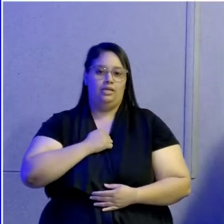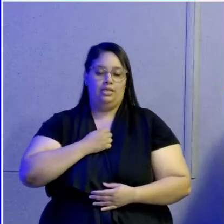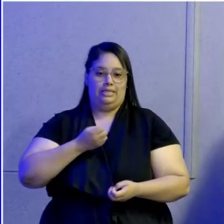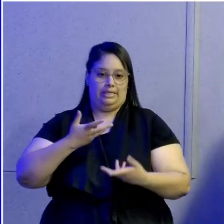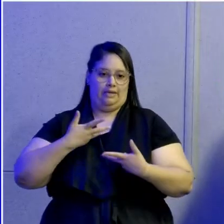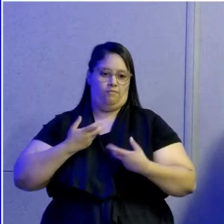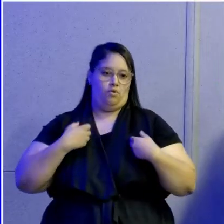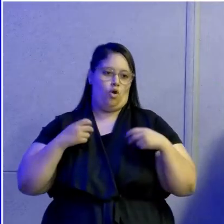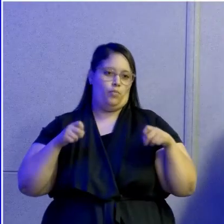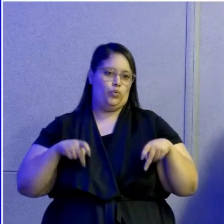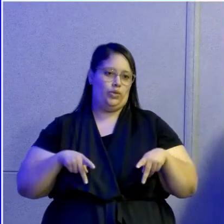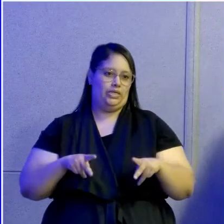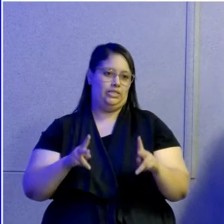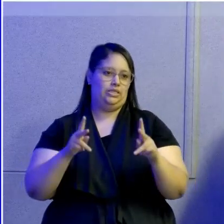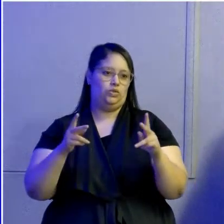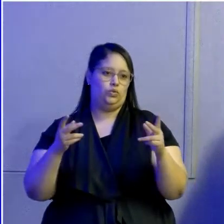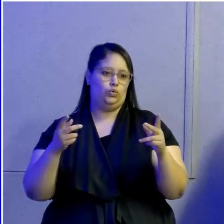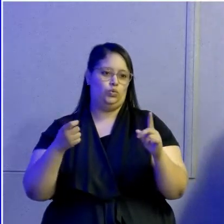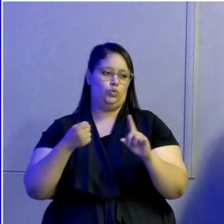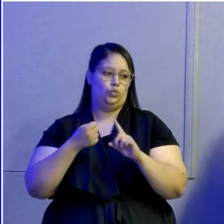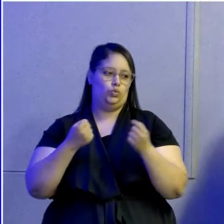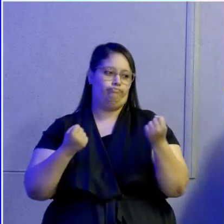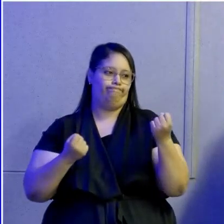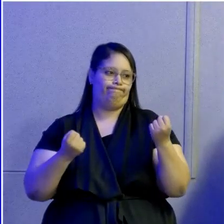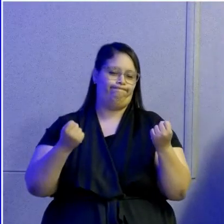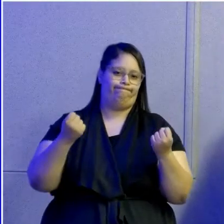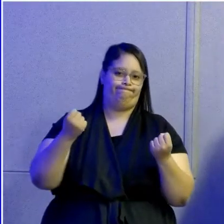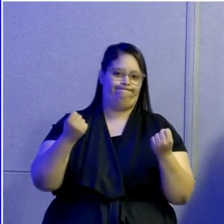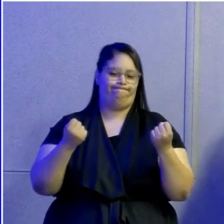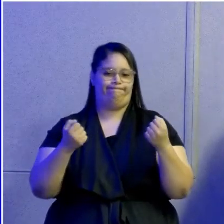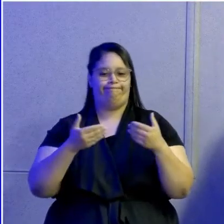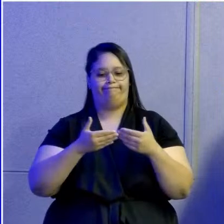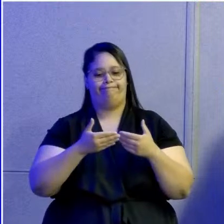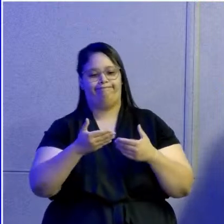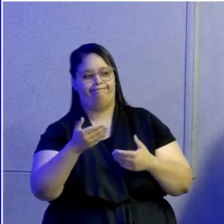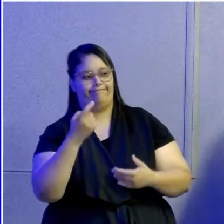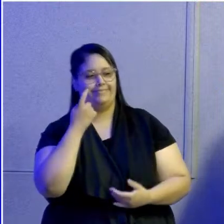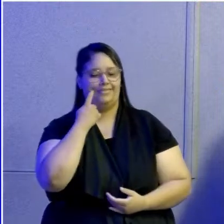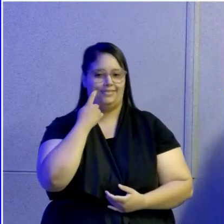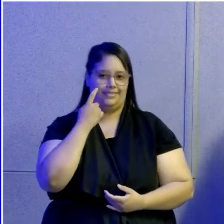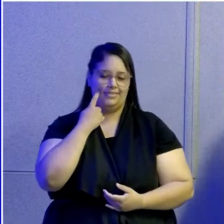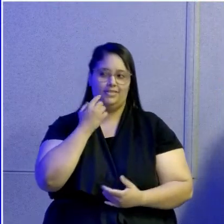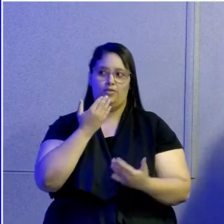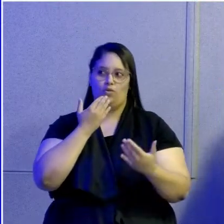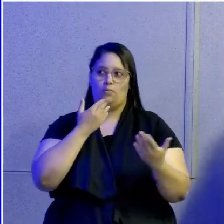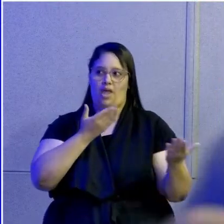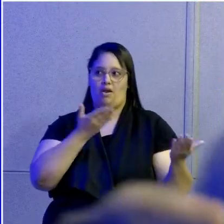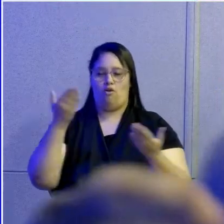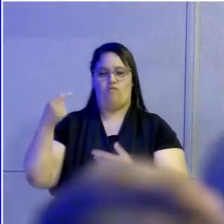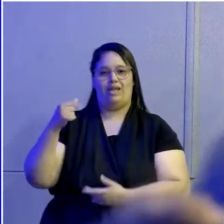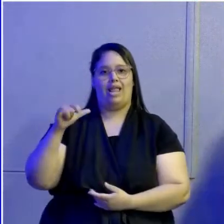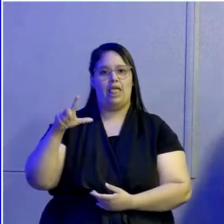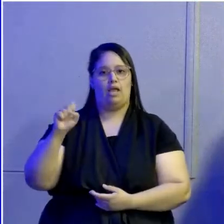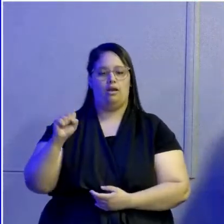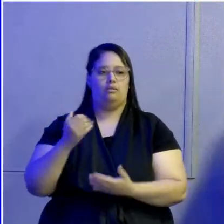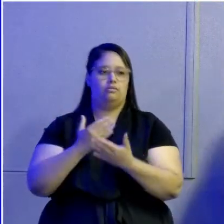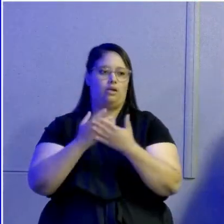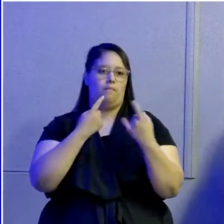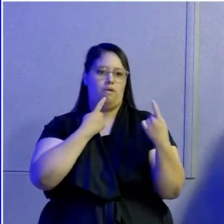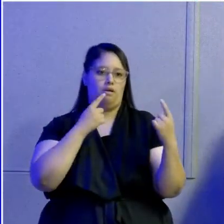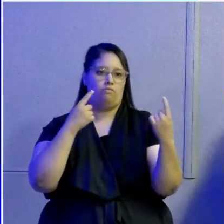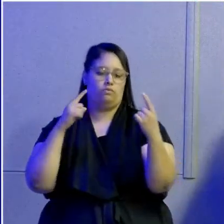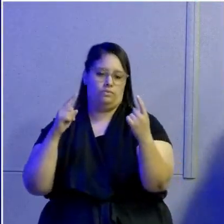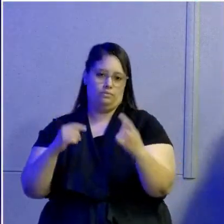this vehicle so easily. Thank you, and I'll hand over to Gillian to make some announcements.